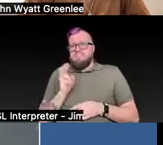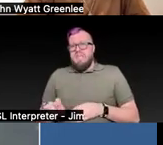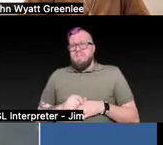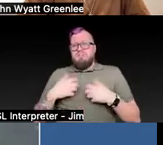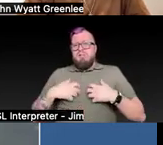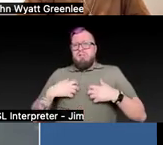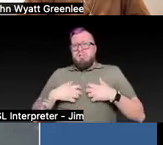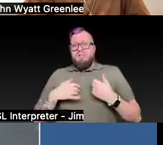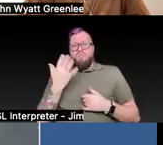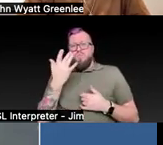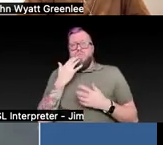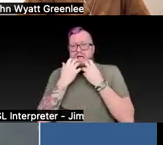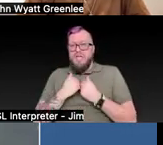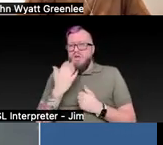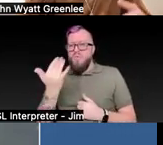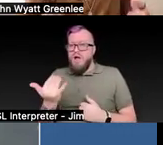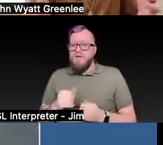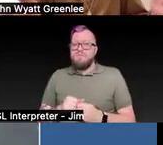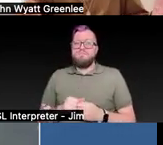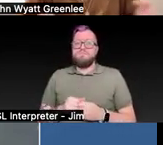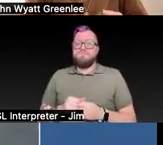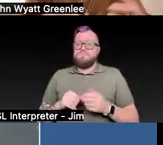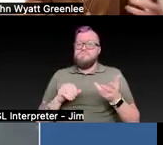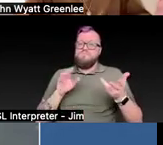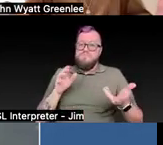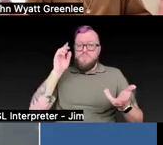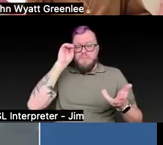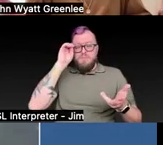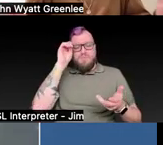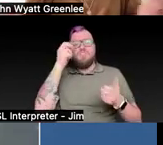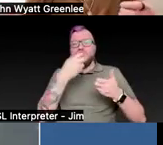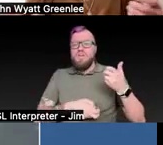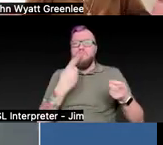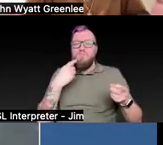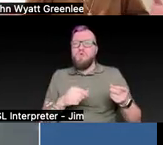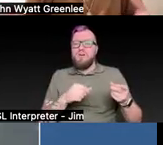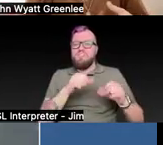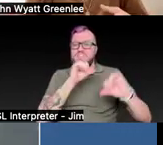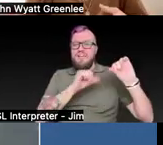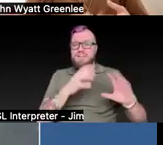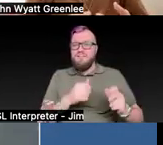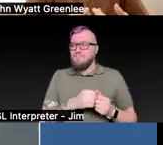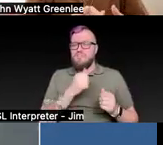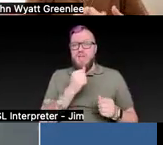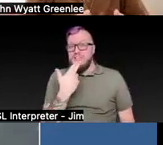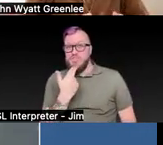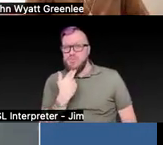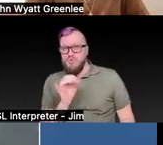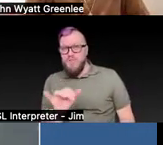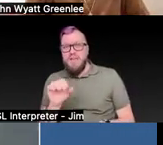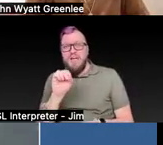They aren't these sort of big majestic animals like tigers or elephants. They're not cute and like